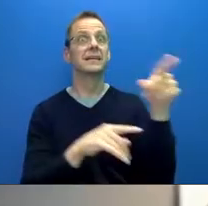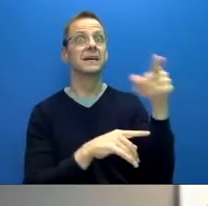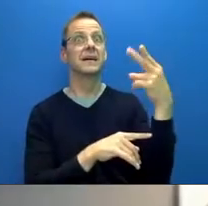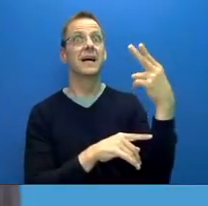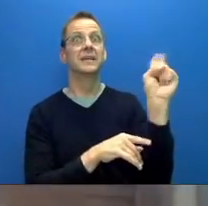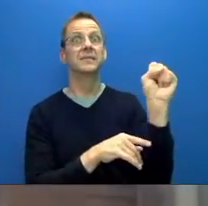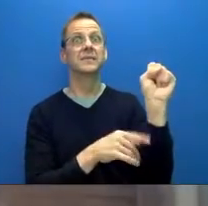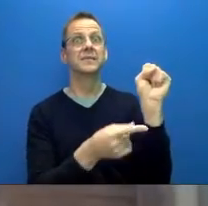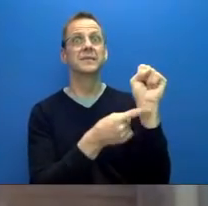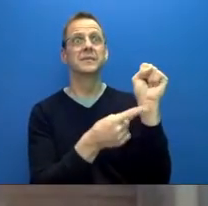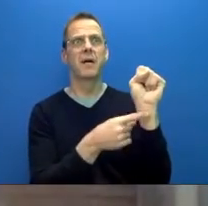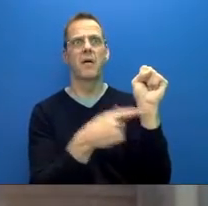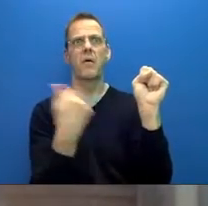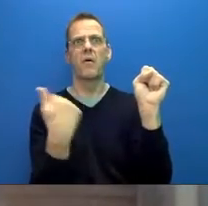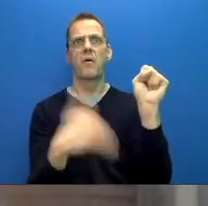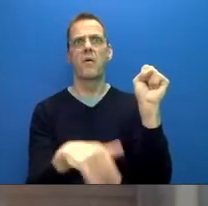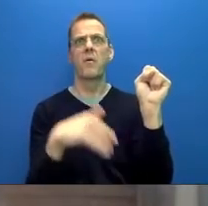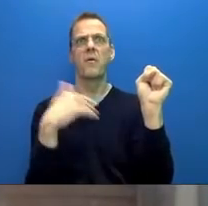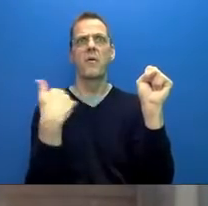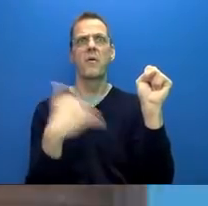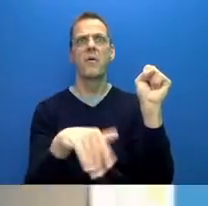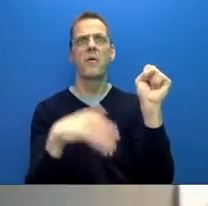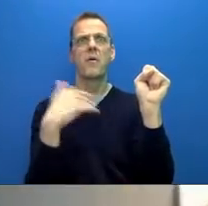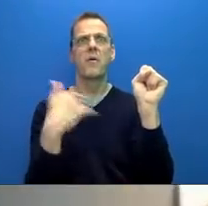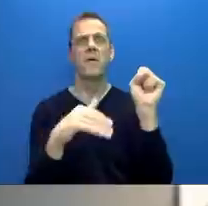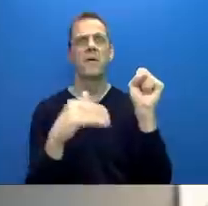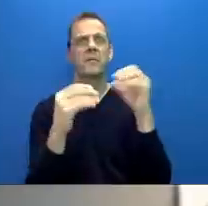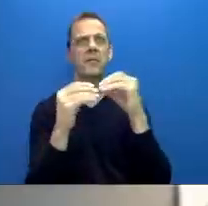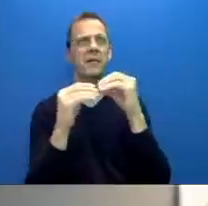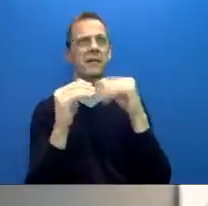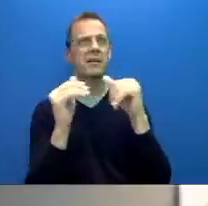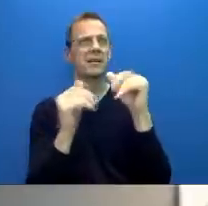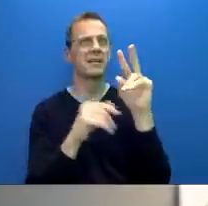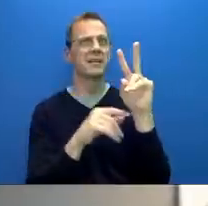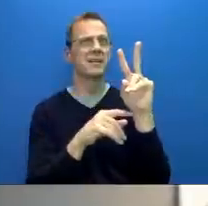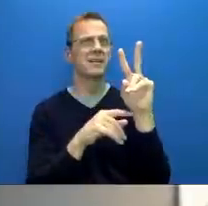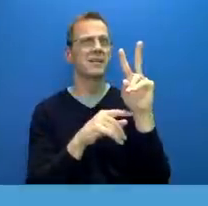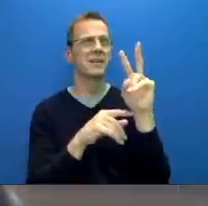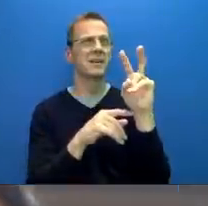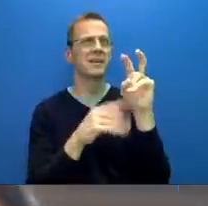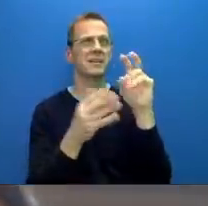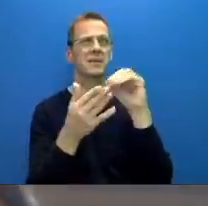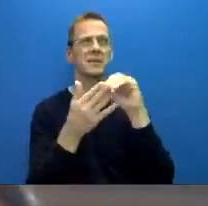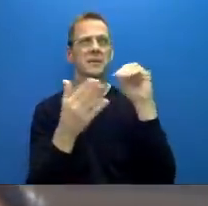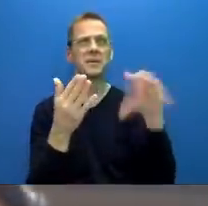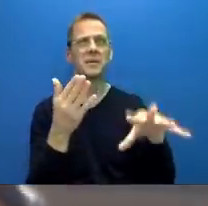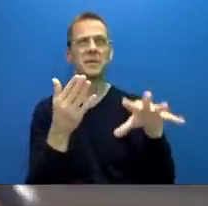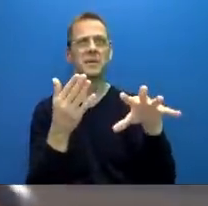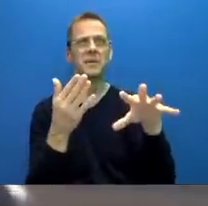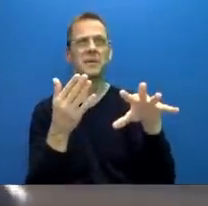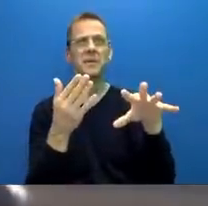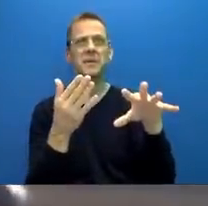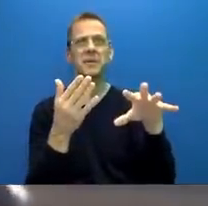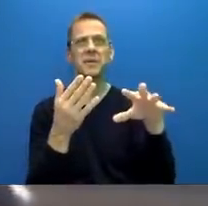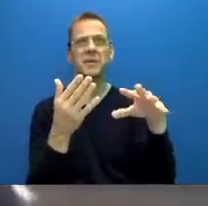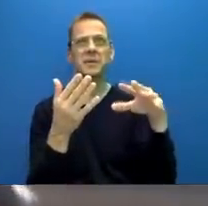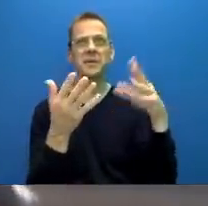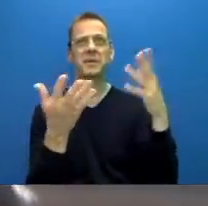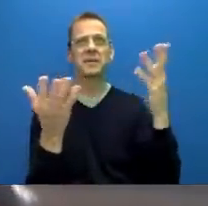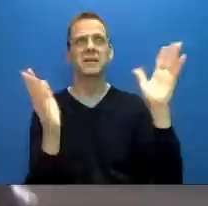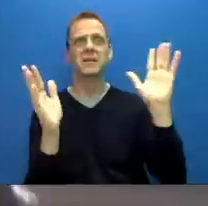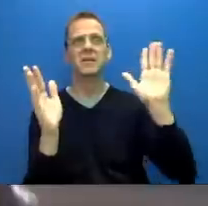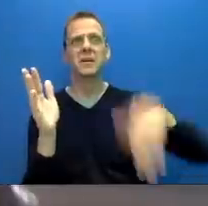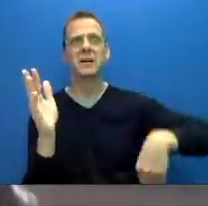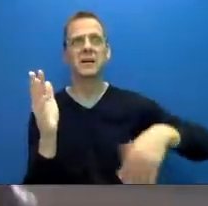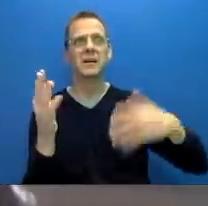late. Thank you so very much for all of your perspectives on that. One more question for you, Dr.